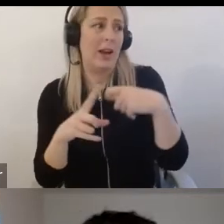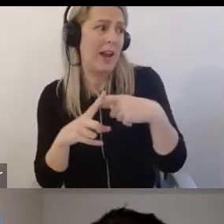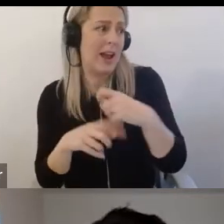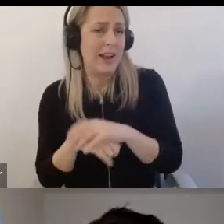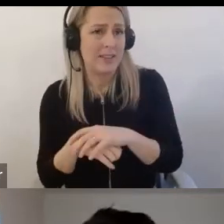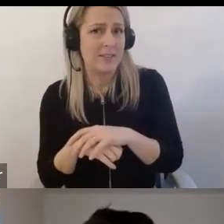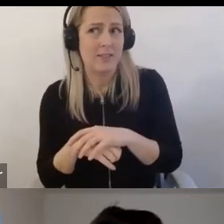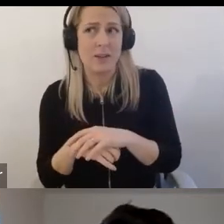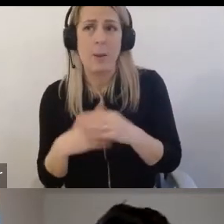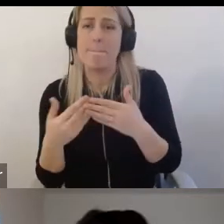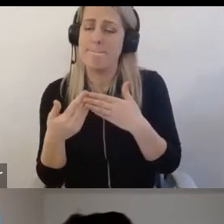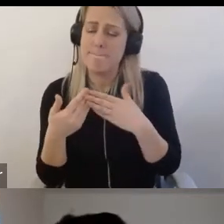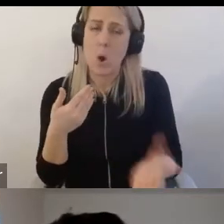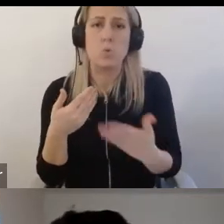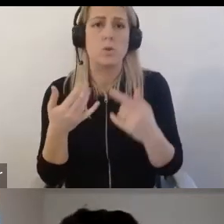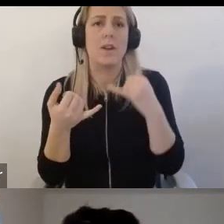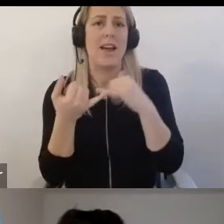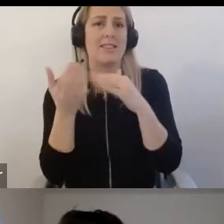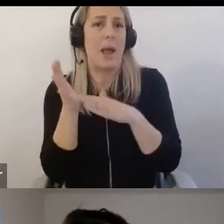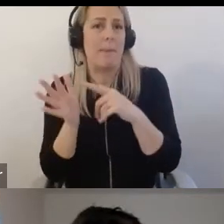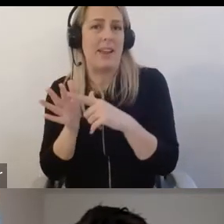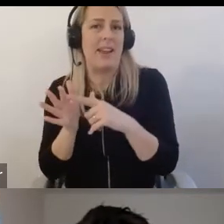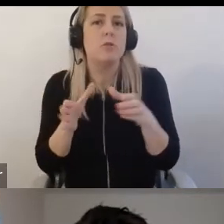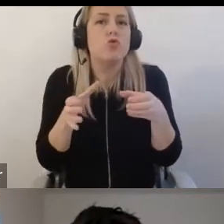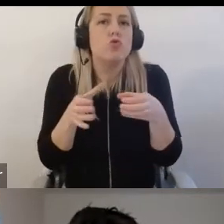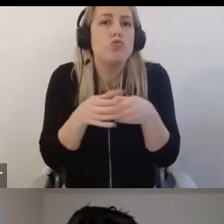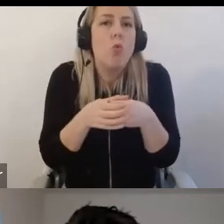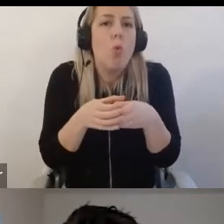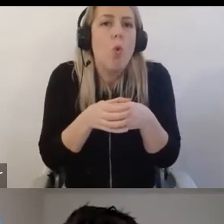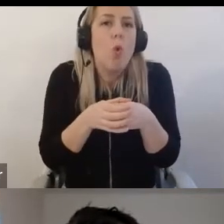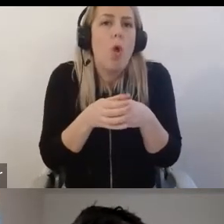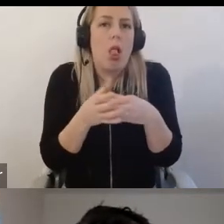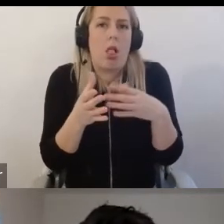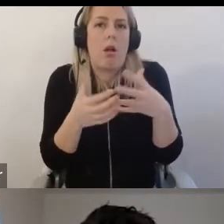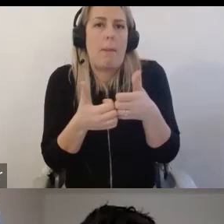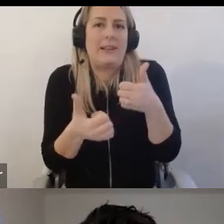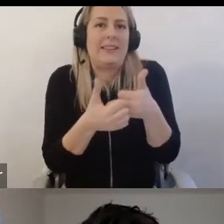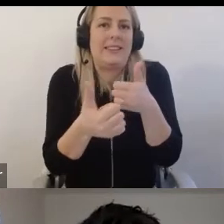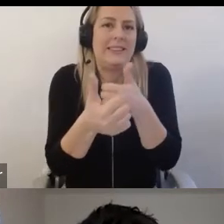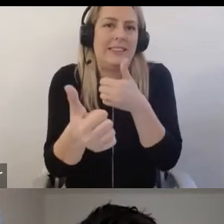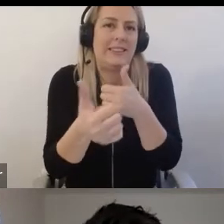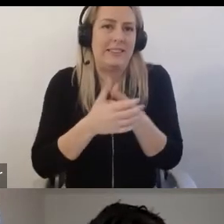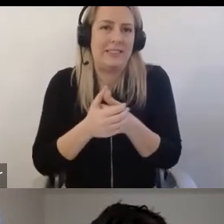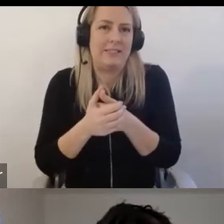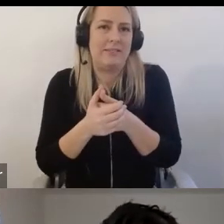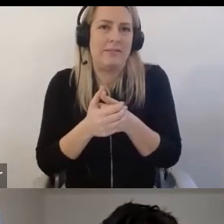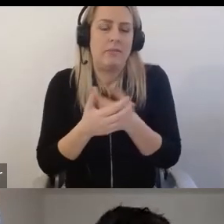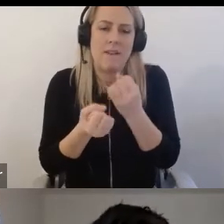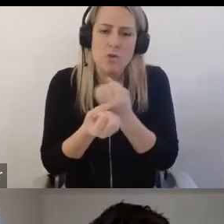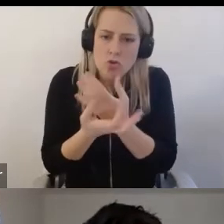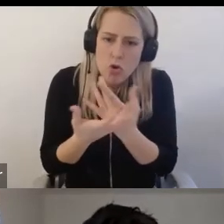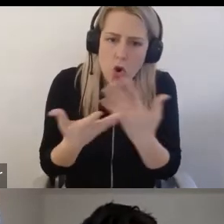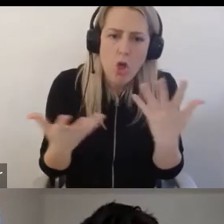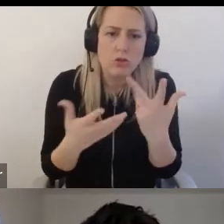And the majority of that is SMEs, small companies that are developing tools because they care about it. You get a lot of weak companies. There are, a few people who have